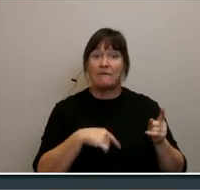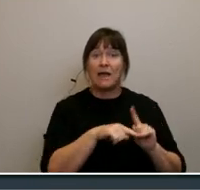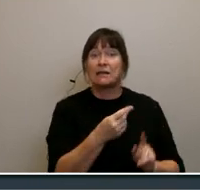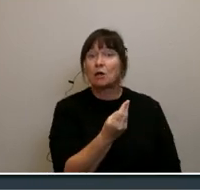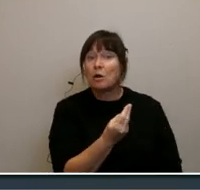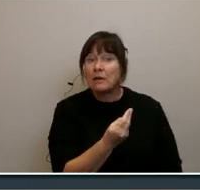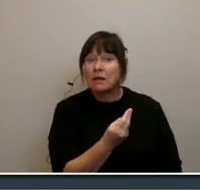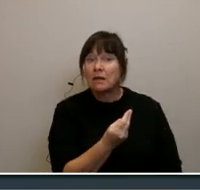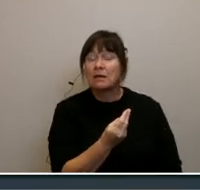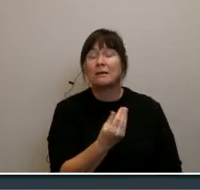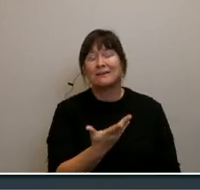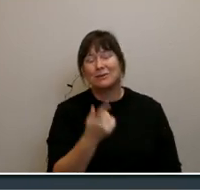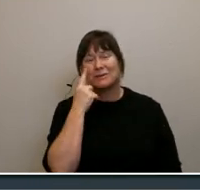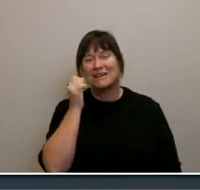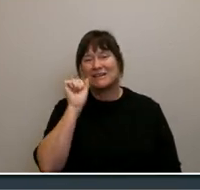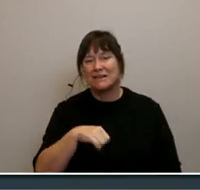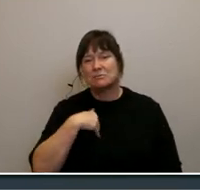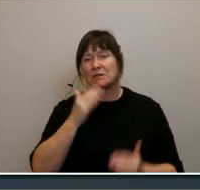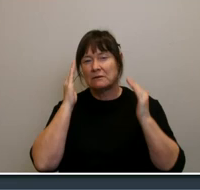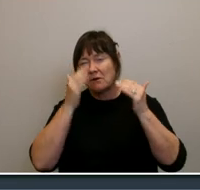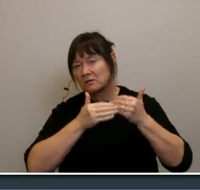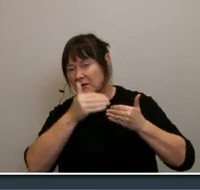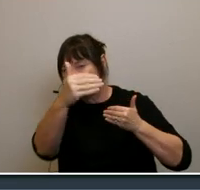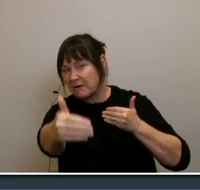then those time frames become obvious.